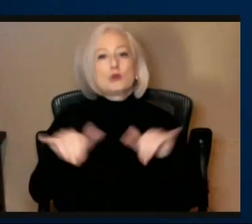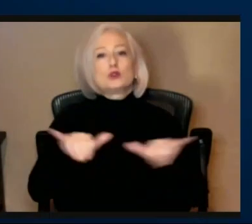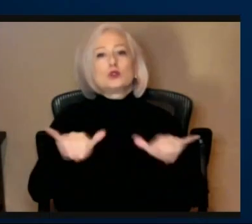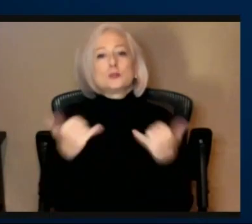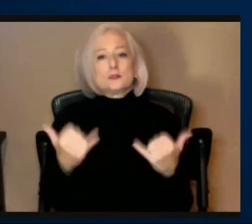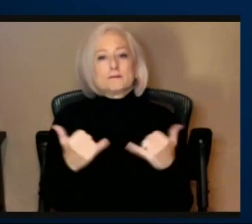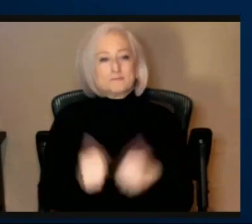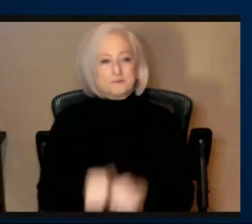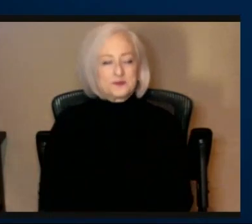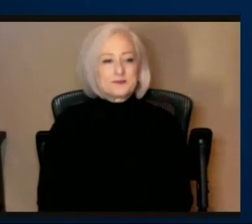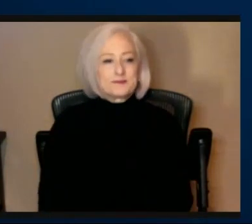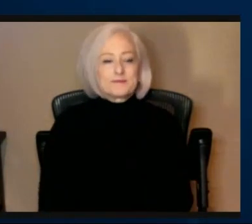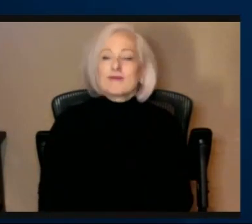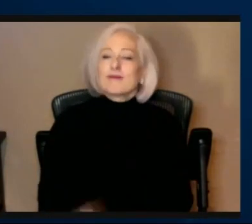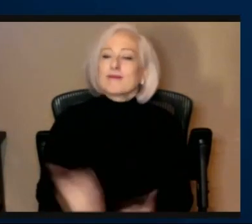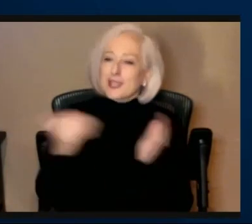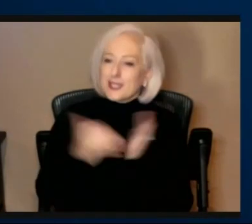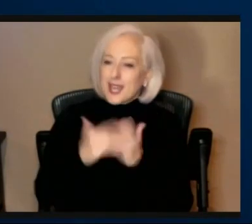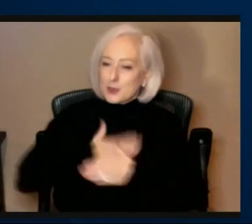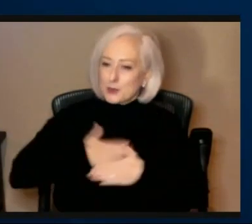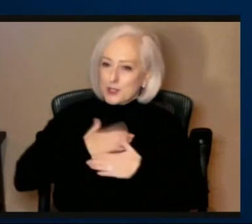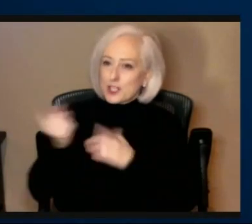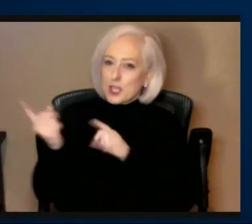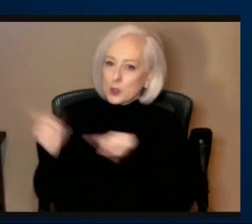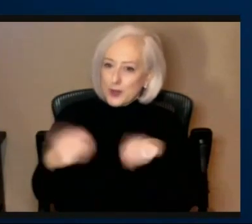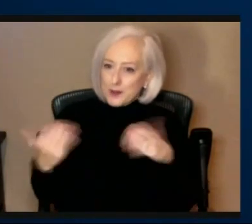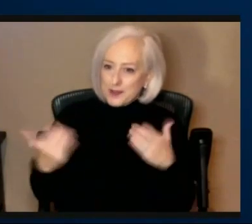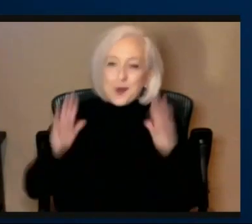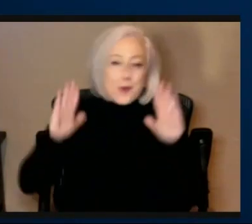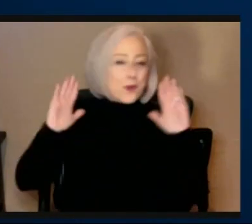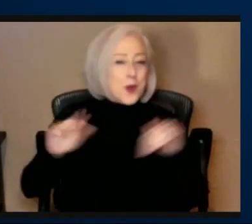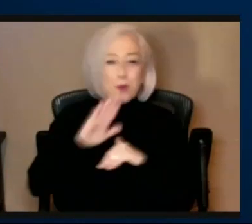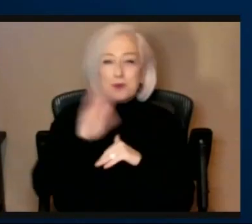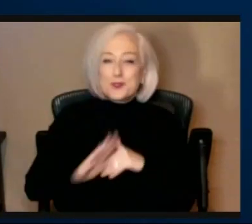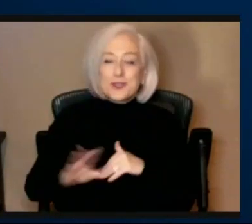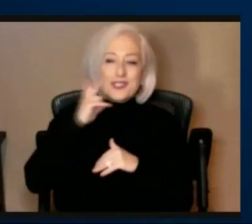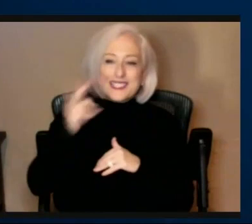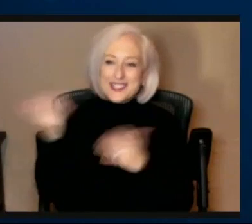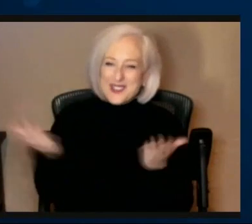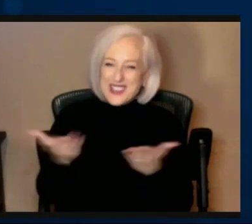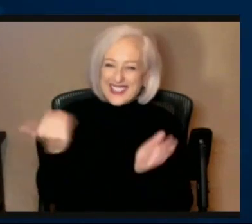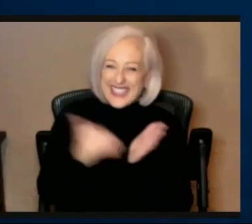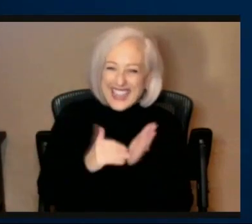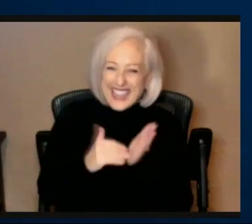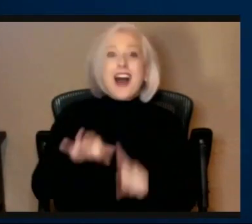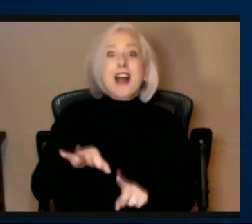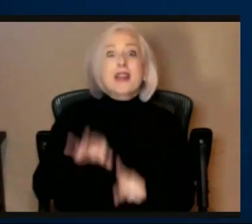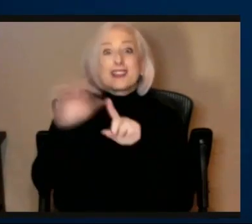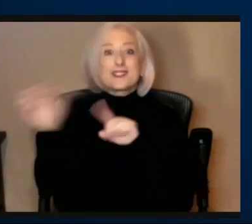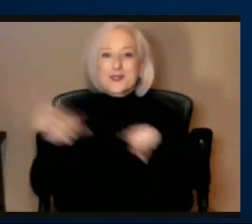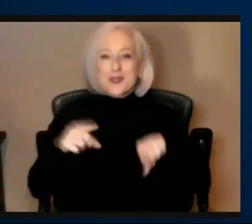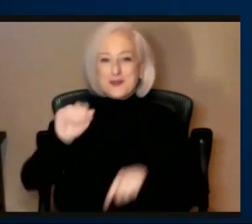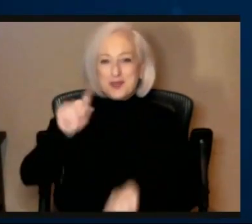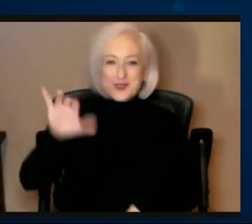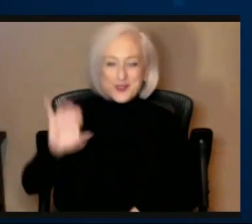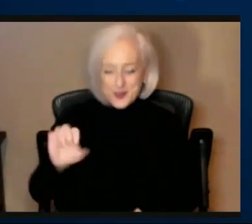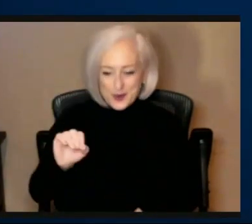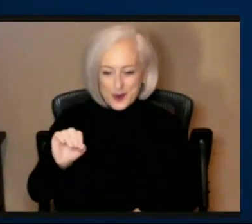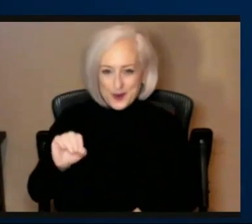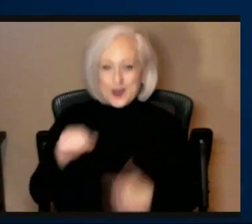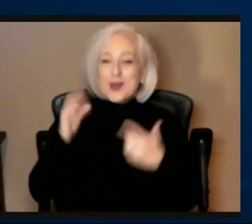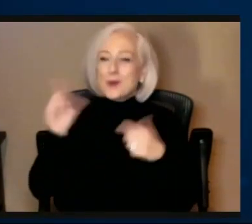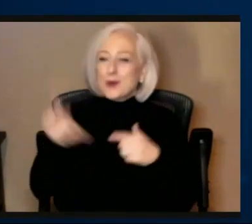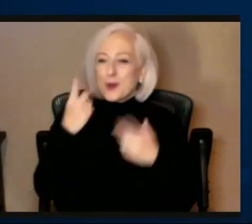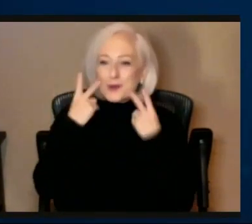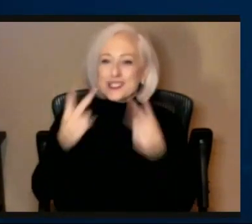again, we appreciate you being here. We hope to never see you and hear again unless you're down here in our studio. We only want to see you on TV and hear your